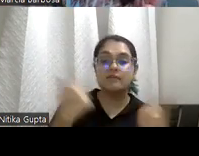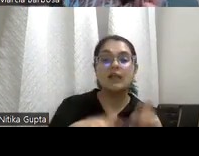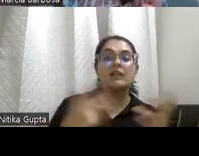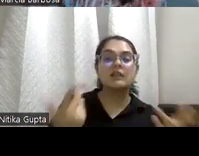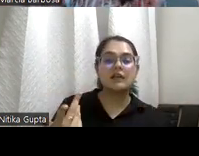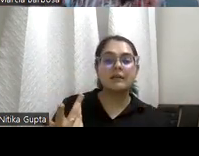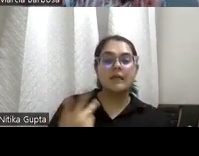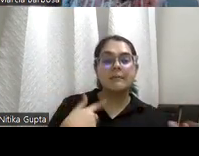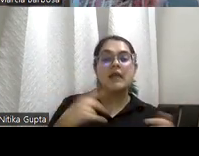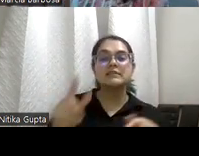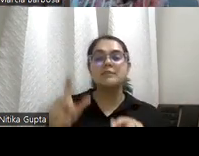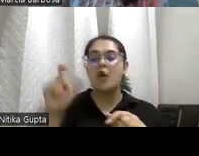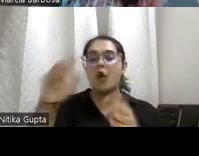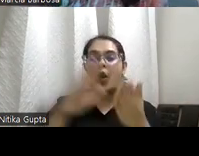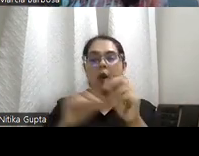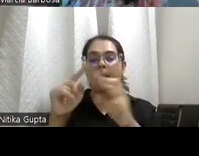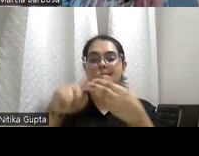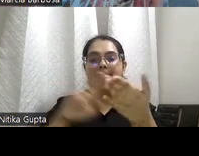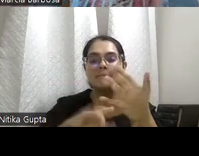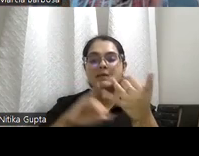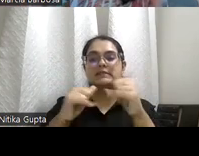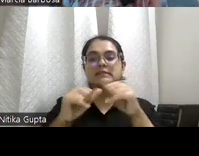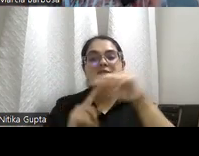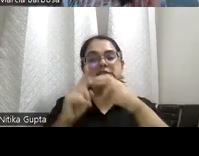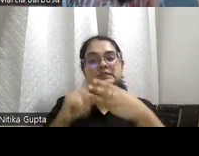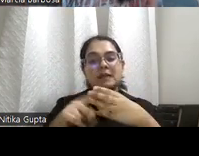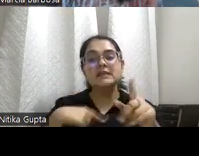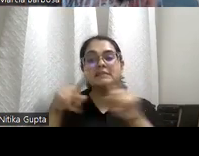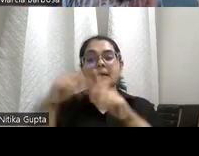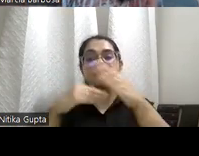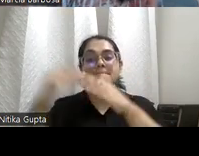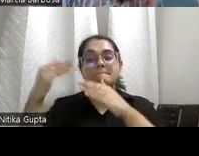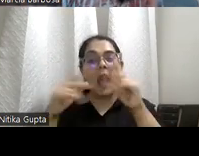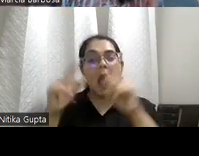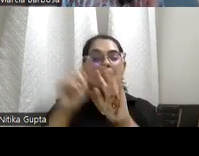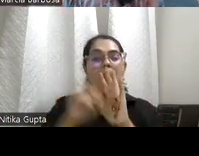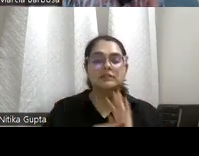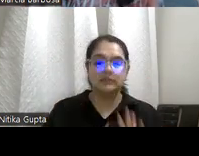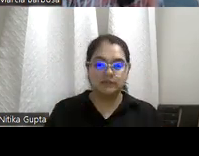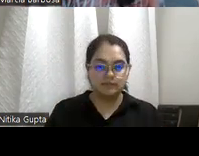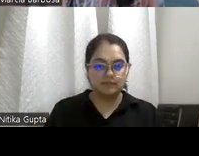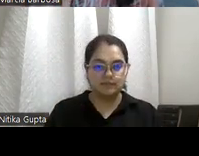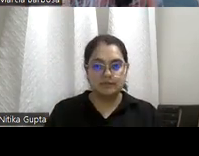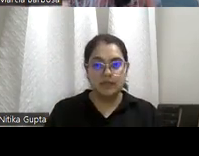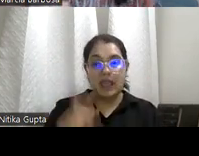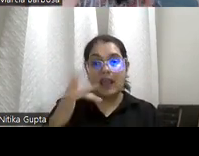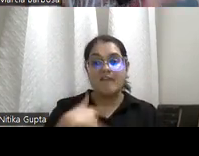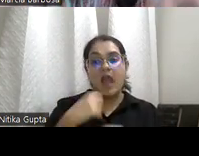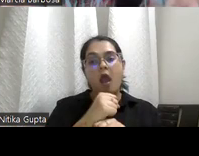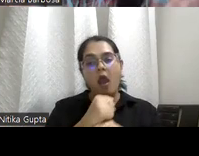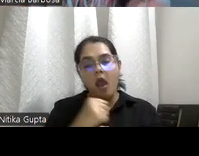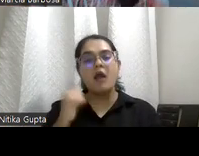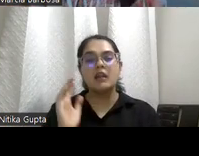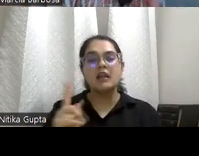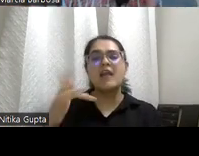the compensatory measures. Means building up policies. And that's a hard thing to do. Why